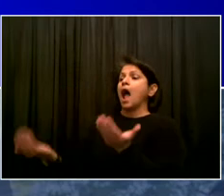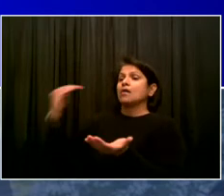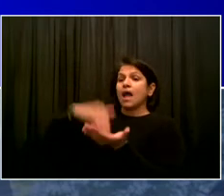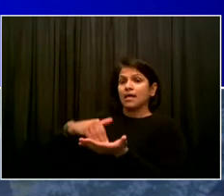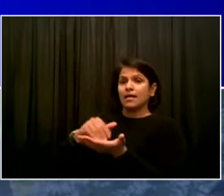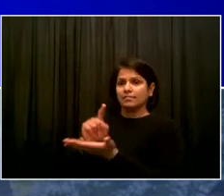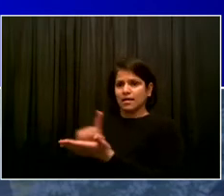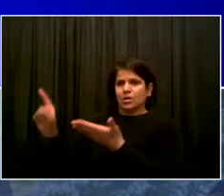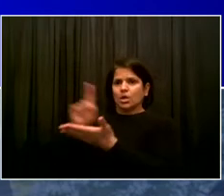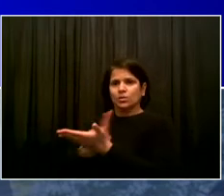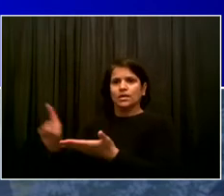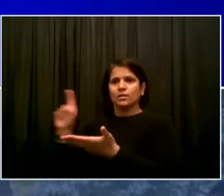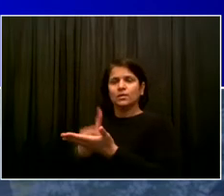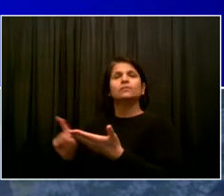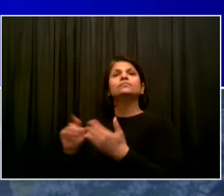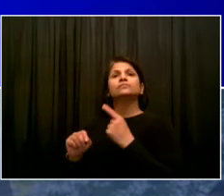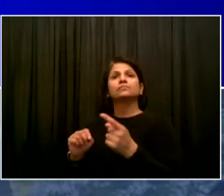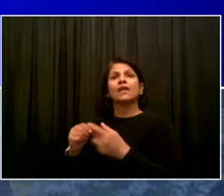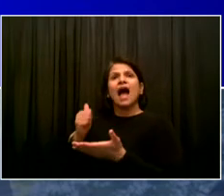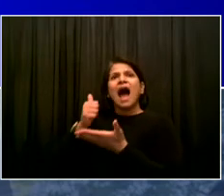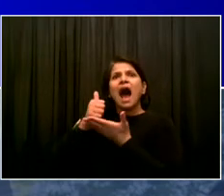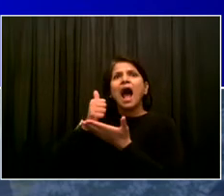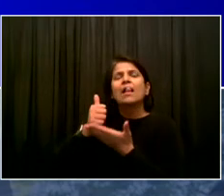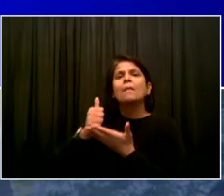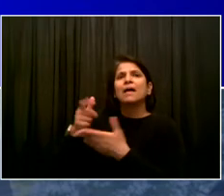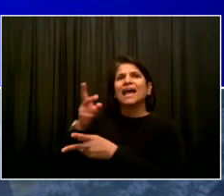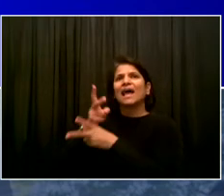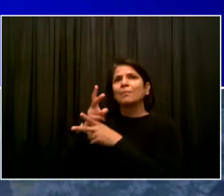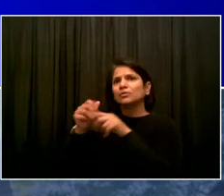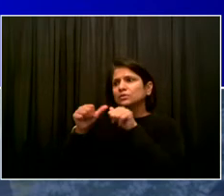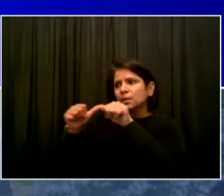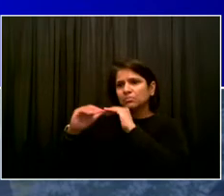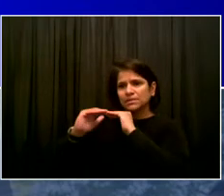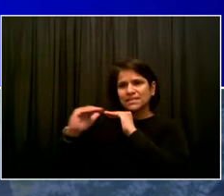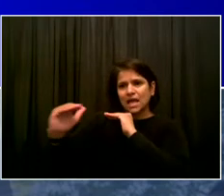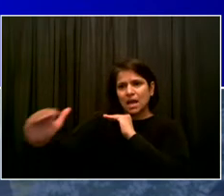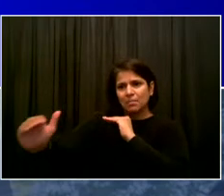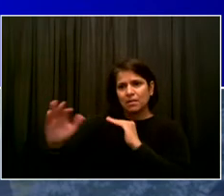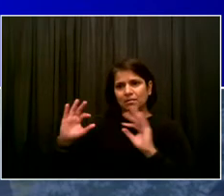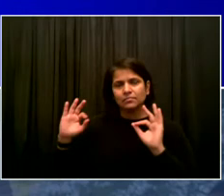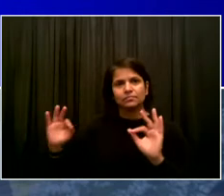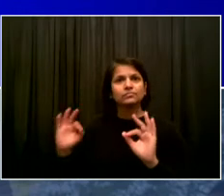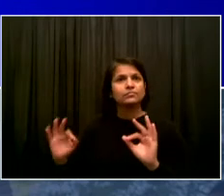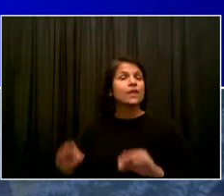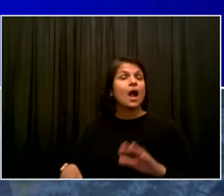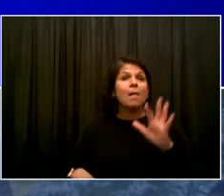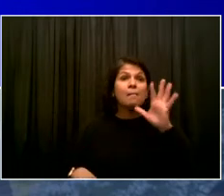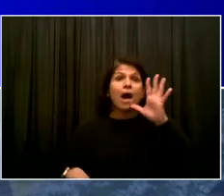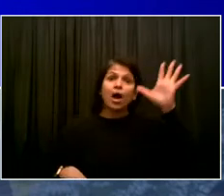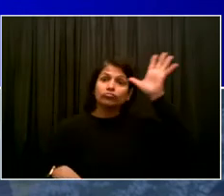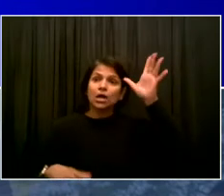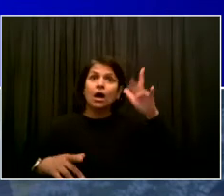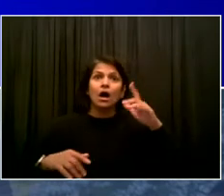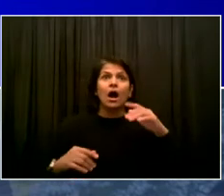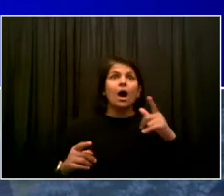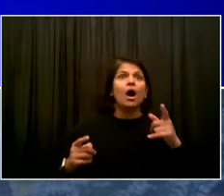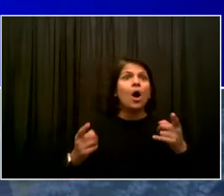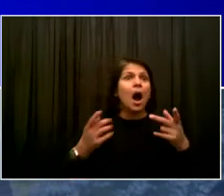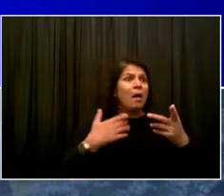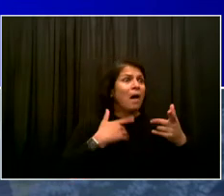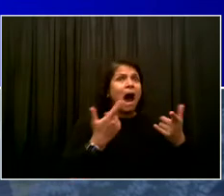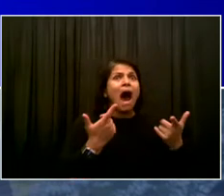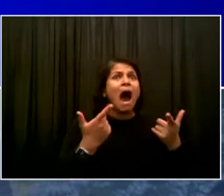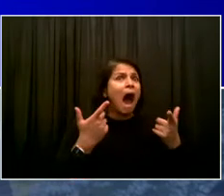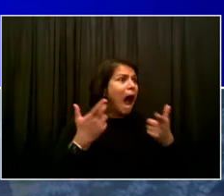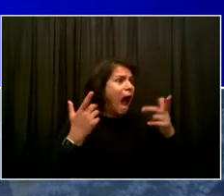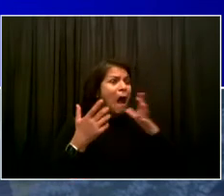which parents have rightfully said have been a tremendous challenge for them. And it works because here's the fact we now know based on really extensive